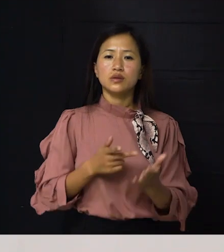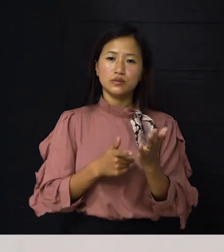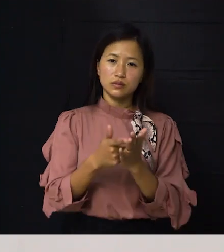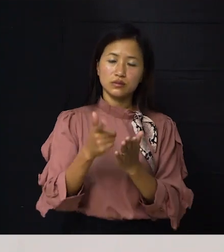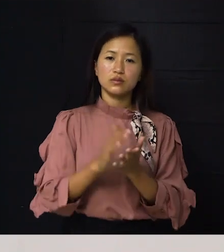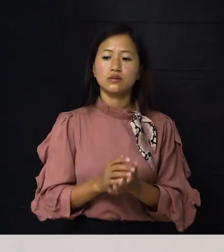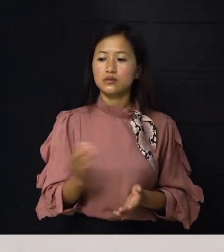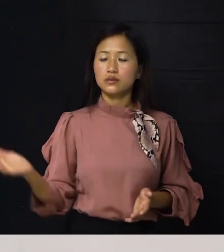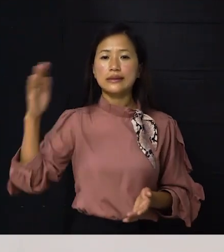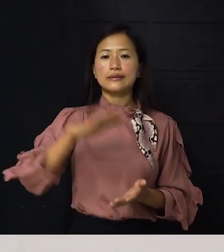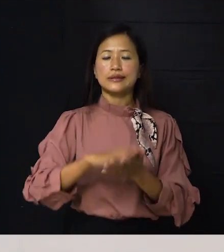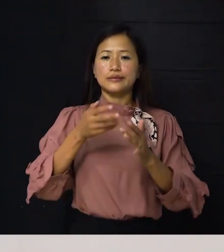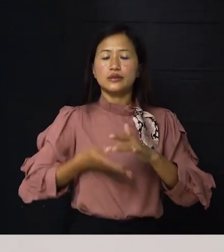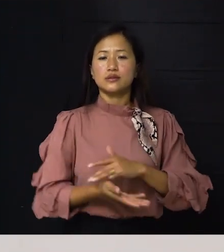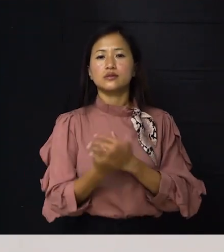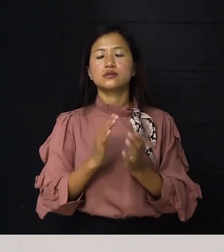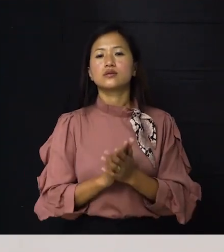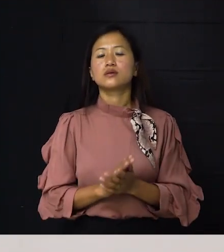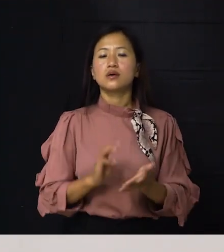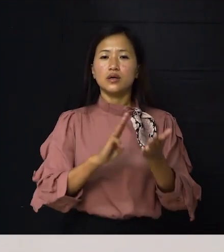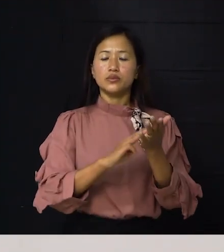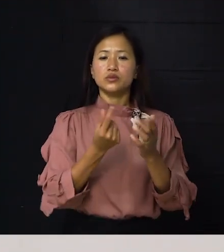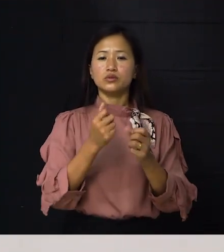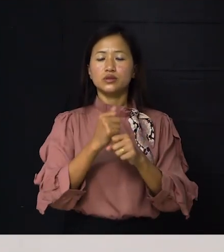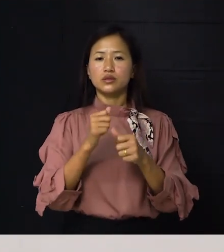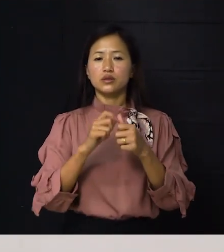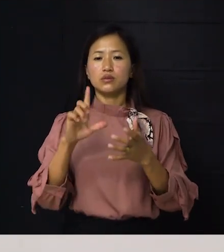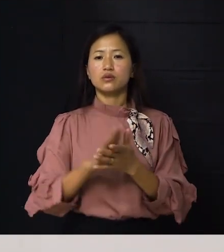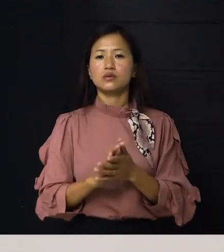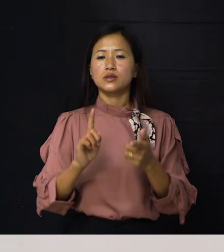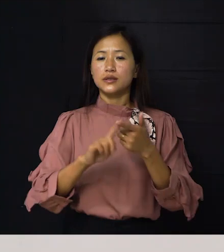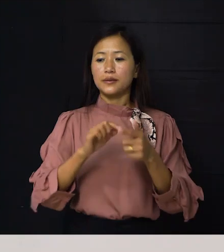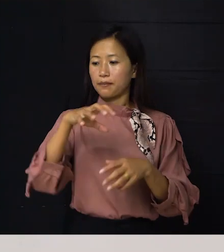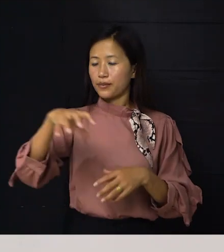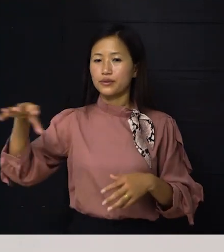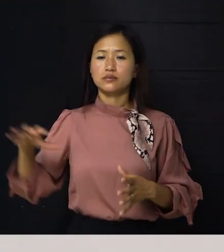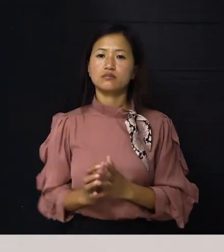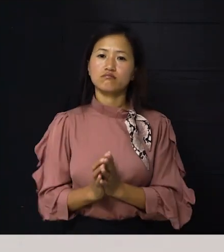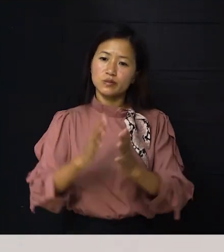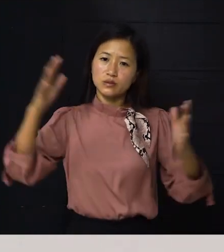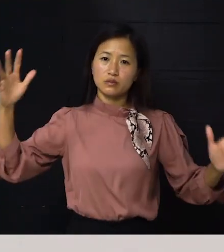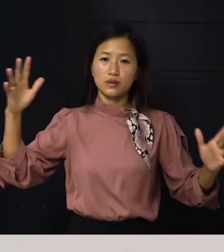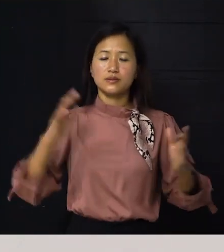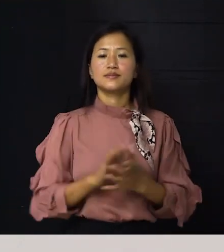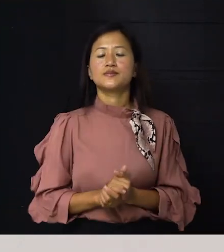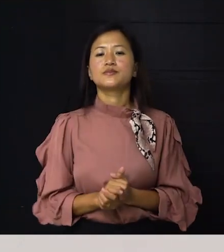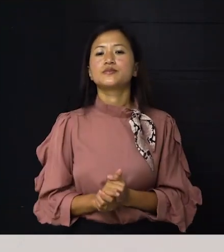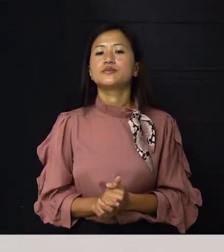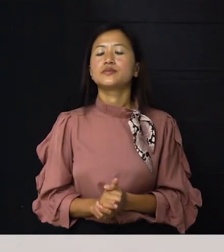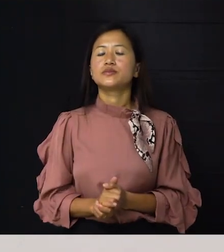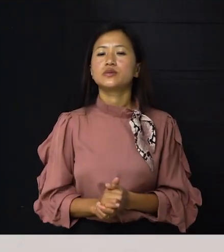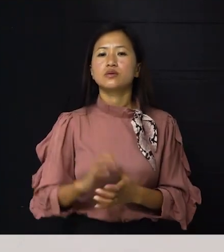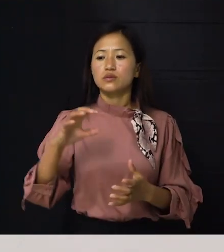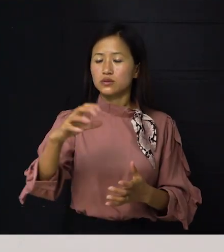rulers, came under the control of the Mughal Empire, and then the Mughal Empire expanded. Now earlier, the Mughal Empire had control